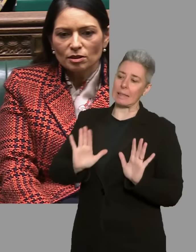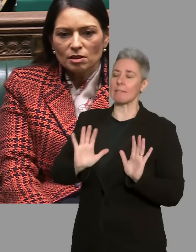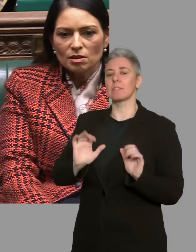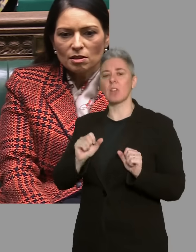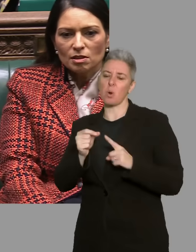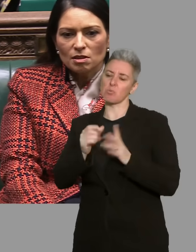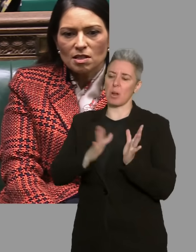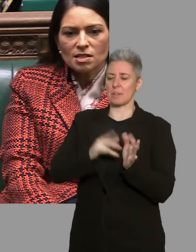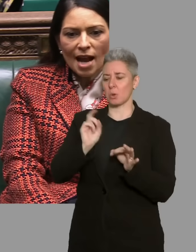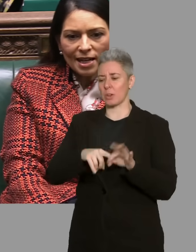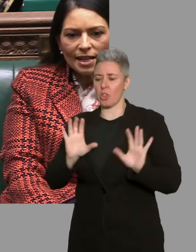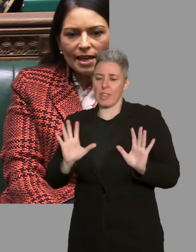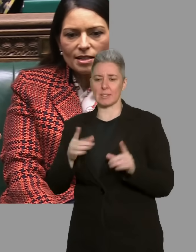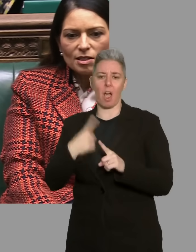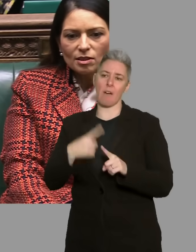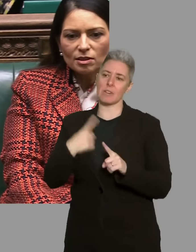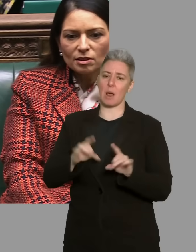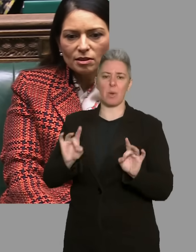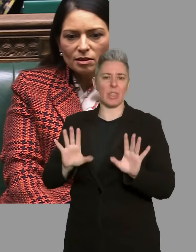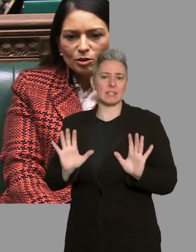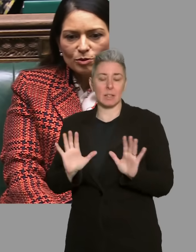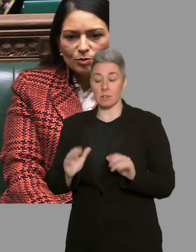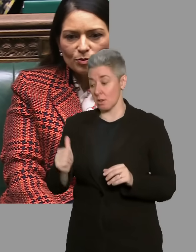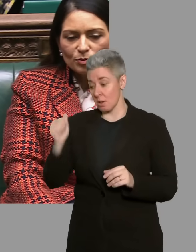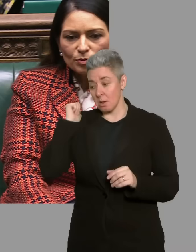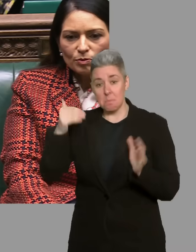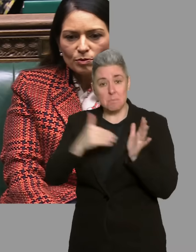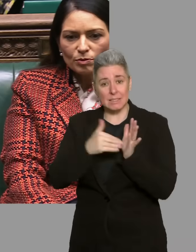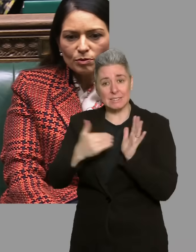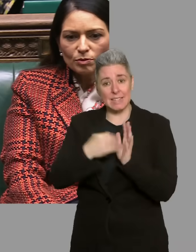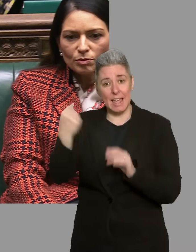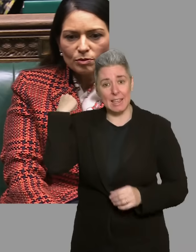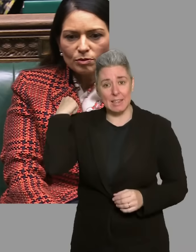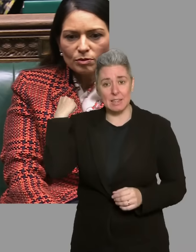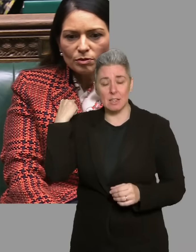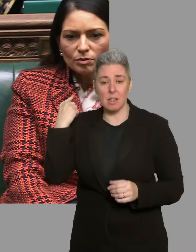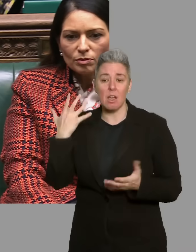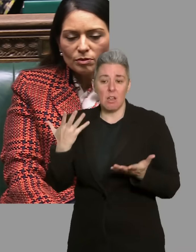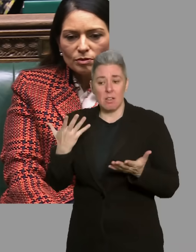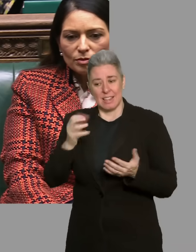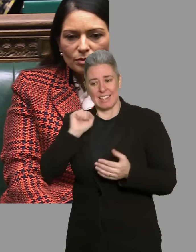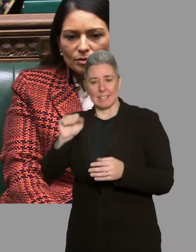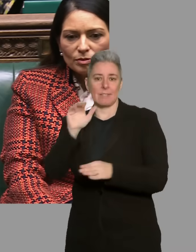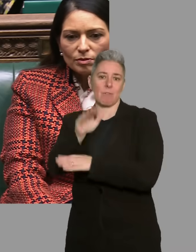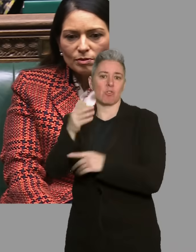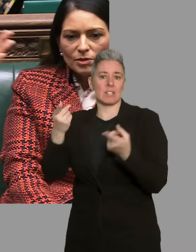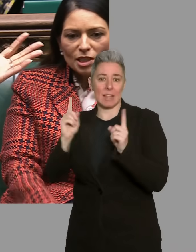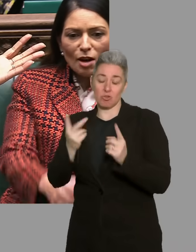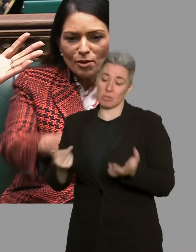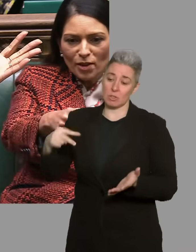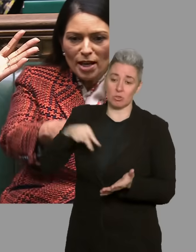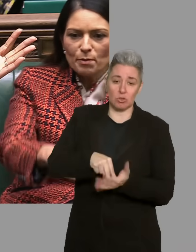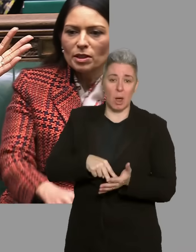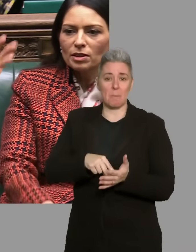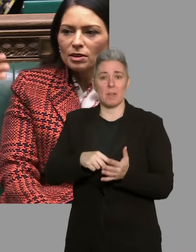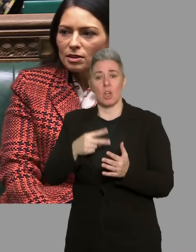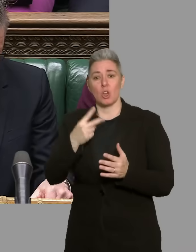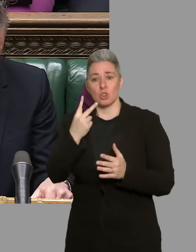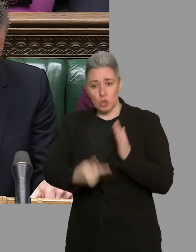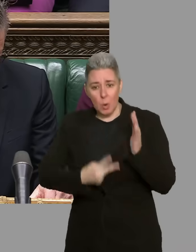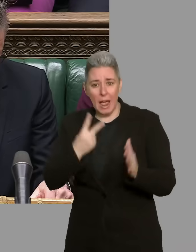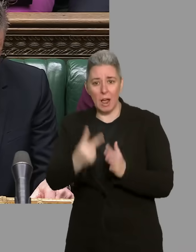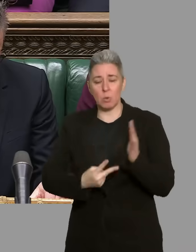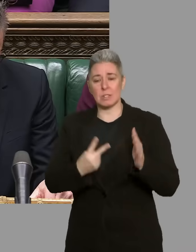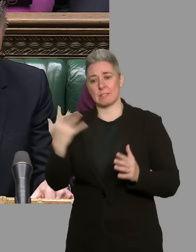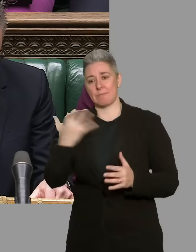Monday, at least his Foreign Secretary stood up for 2 hours and 15 minutes. You know, it was a non-event, but at